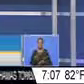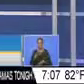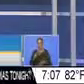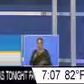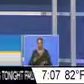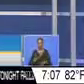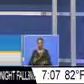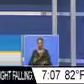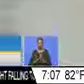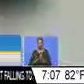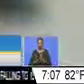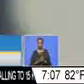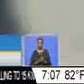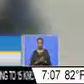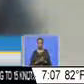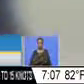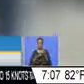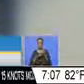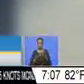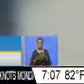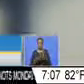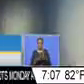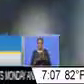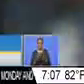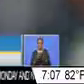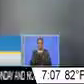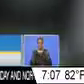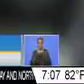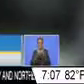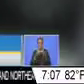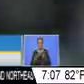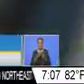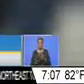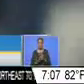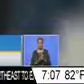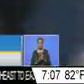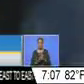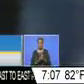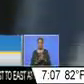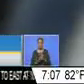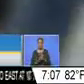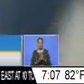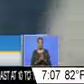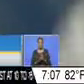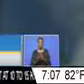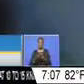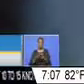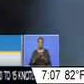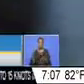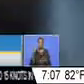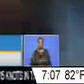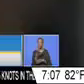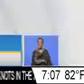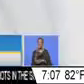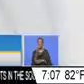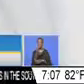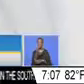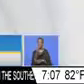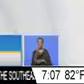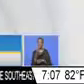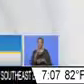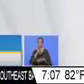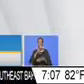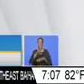scene. Here again is police press liaison, Superintendent Shanta Knowles. Shortly after 12 noon today, a